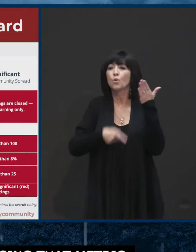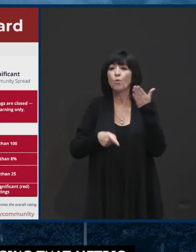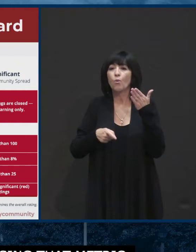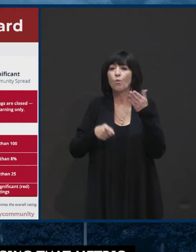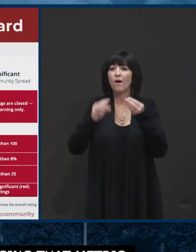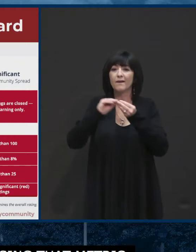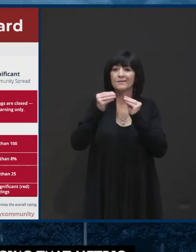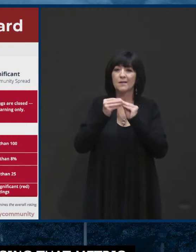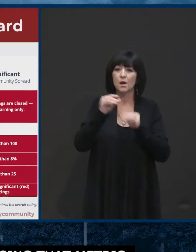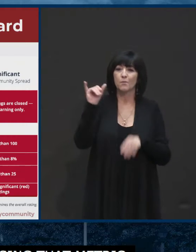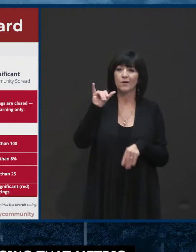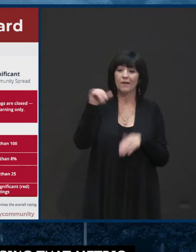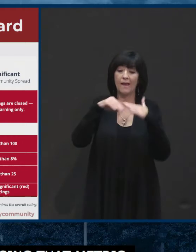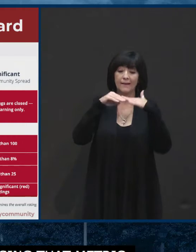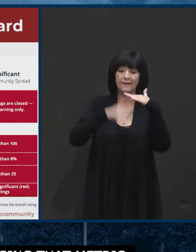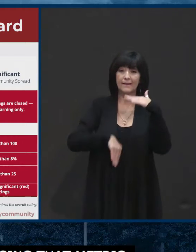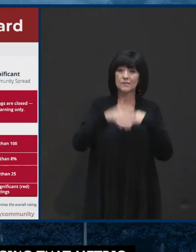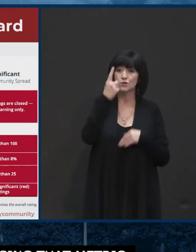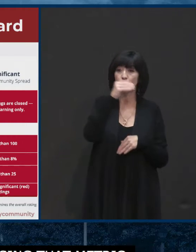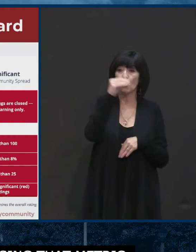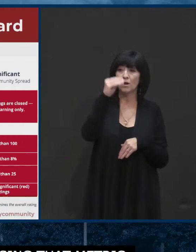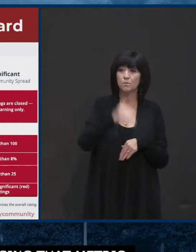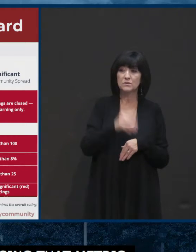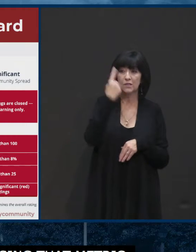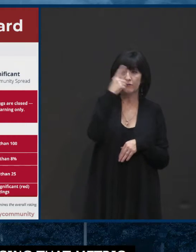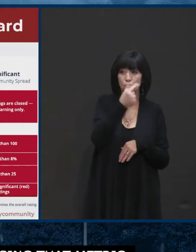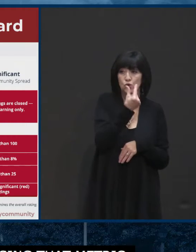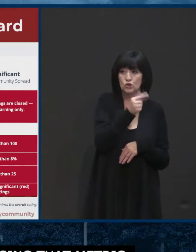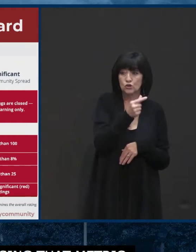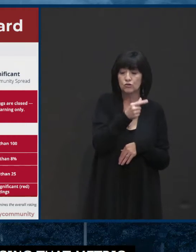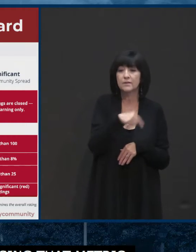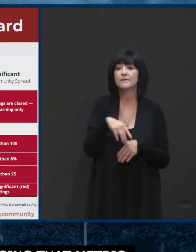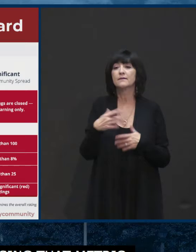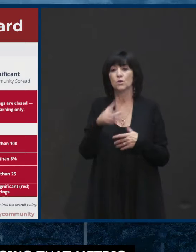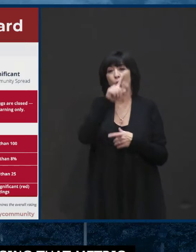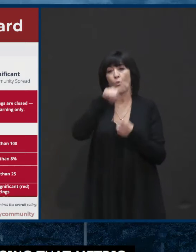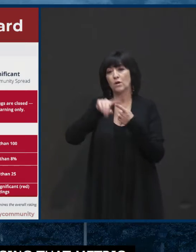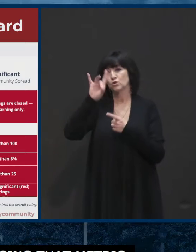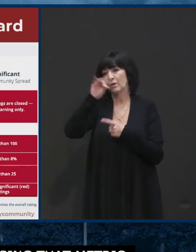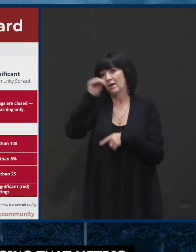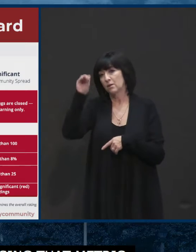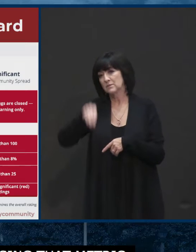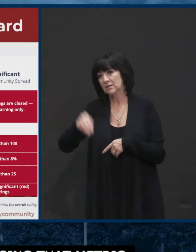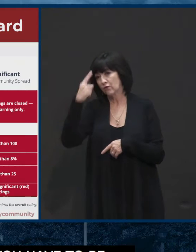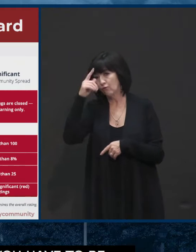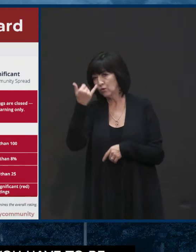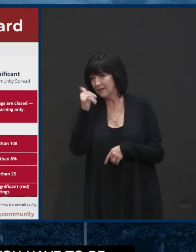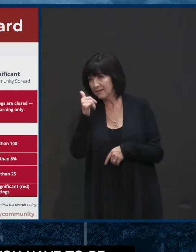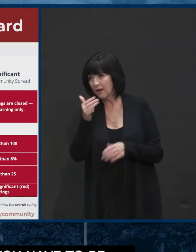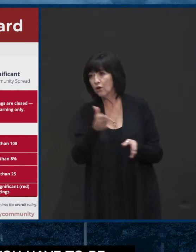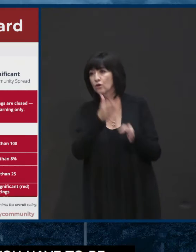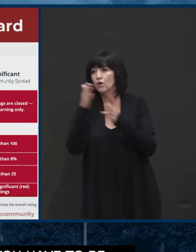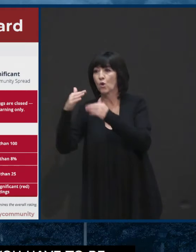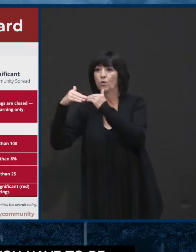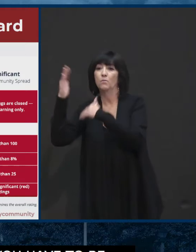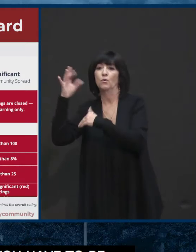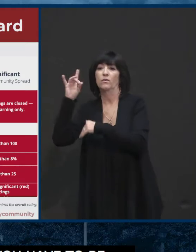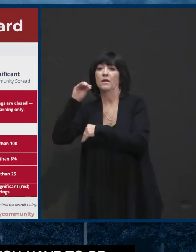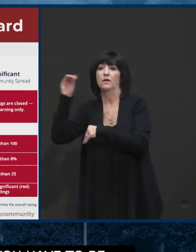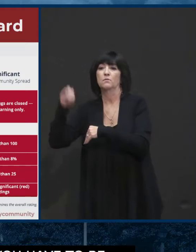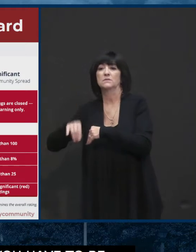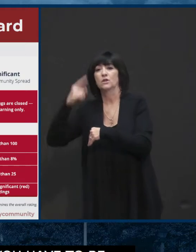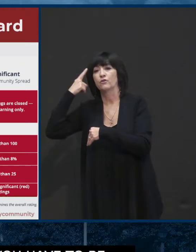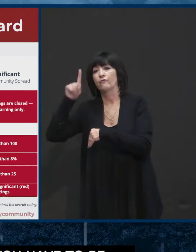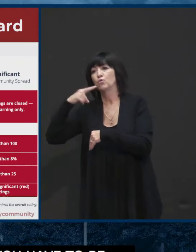than 1% to be in the green, 1 to 8% to be in the yellow, and more than 8% to be in the red. We also did make an adjustment